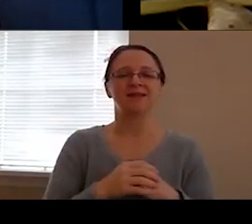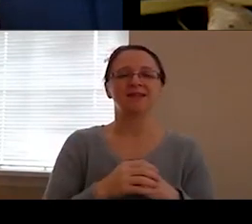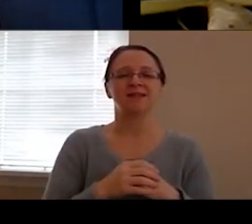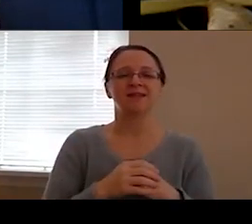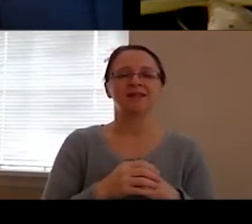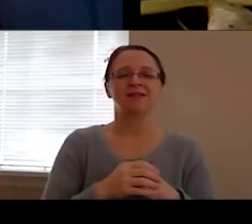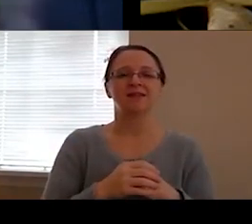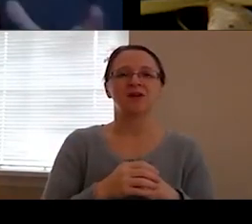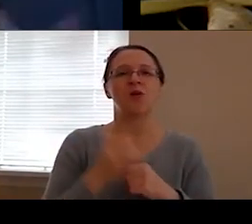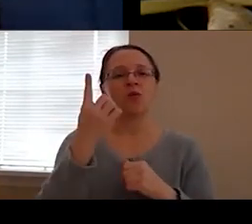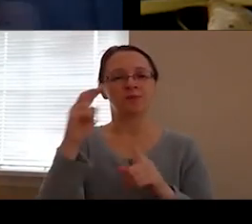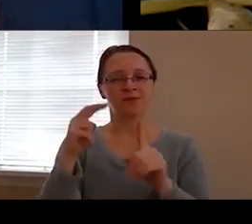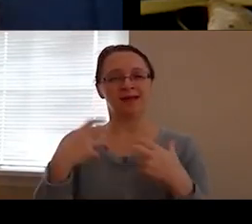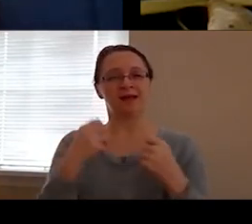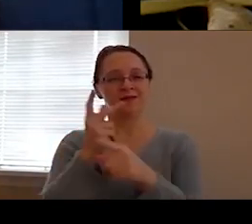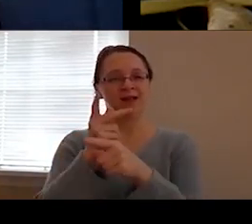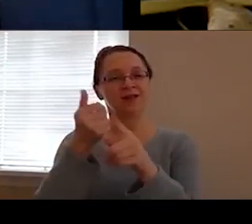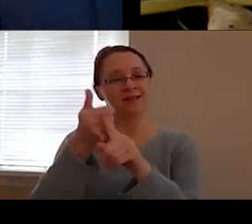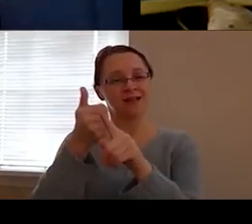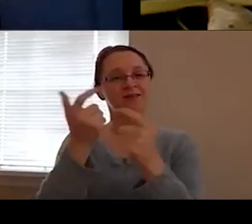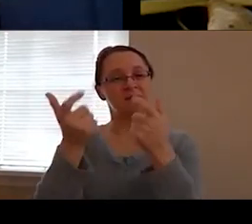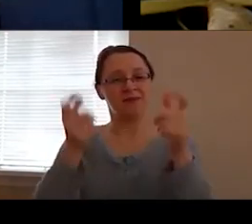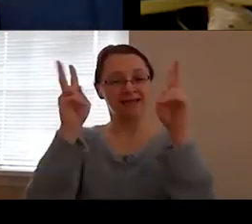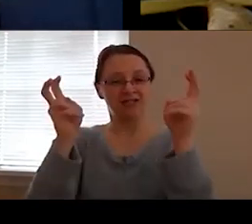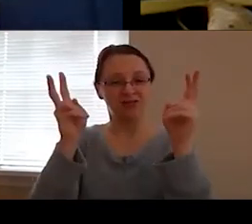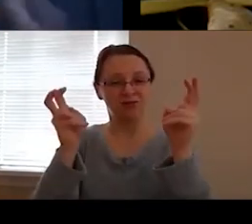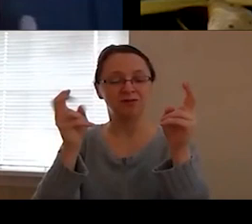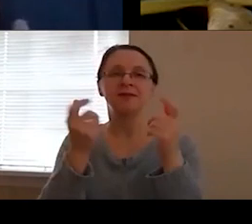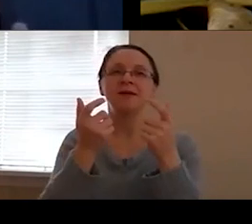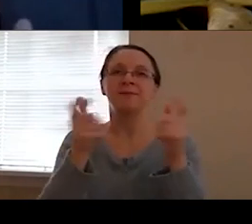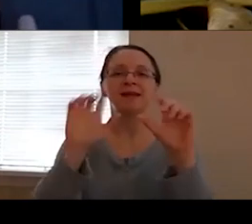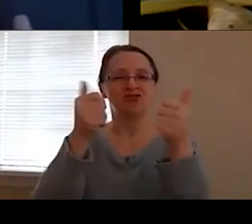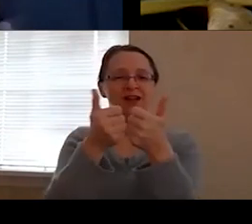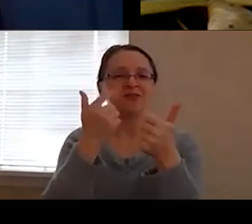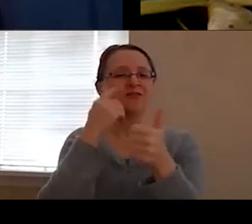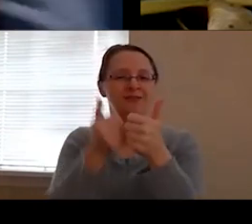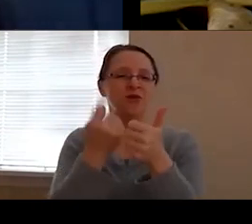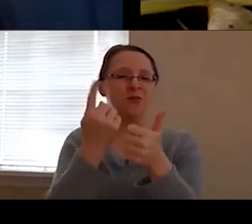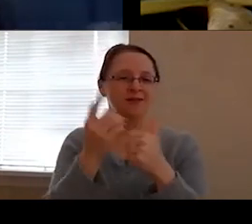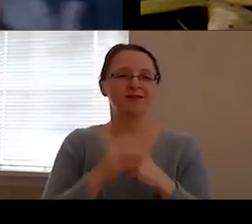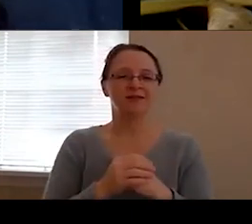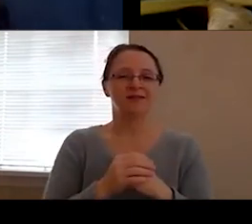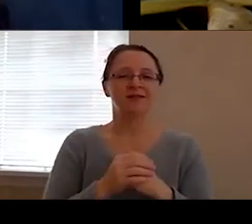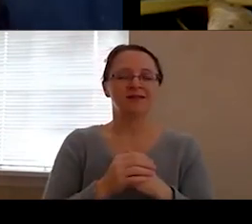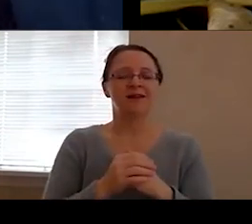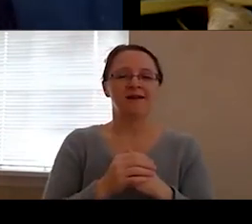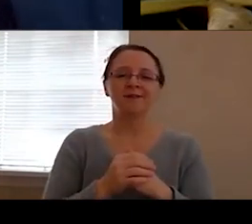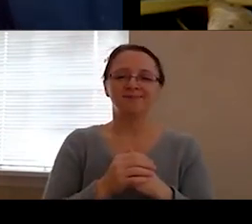one hand, healthcare is big issue and big challenge for everyone, and this